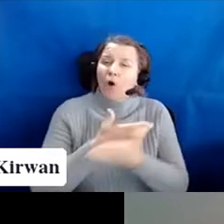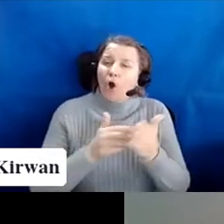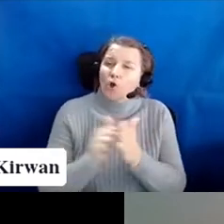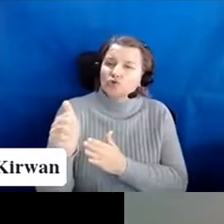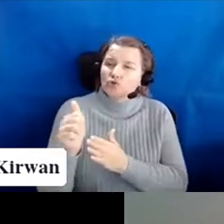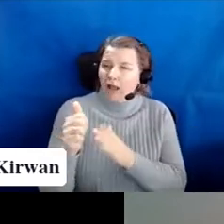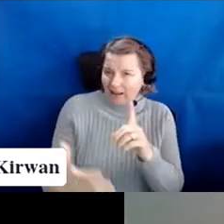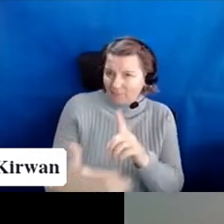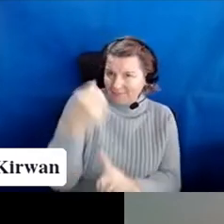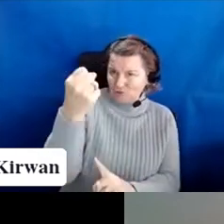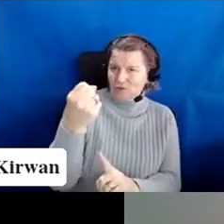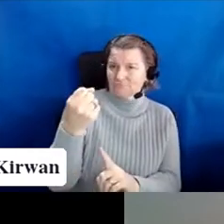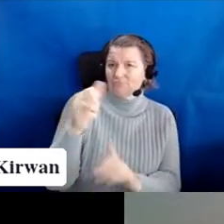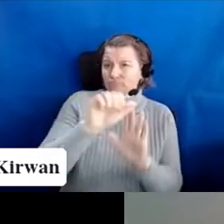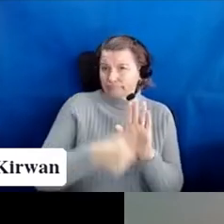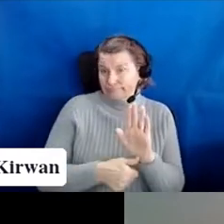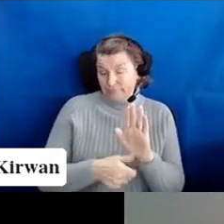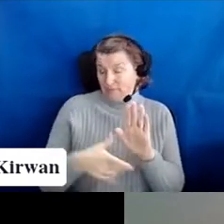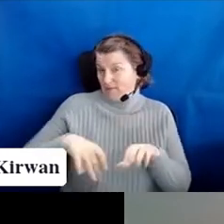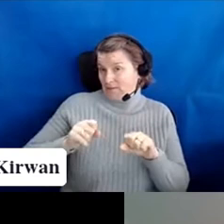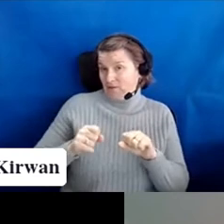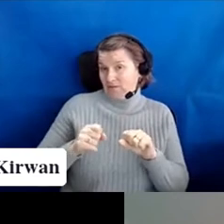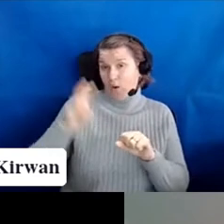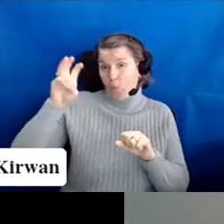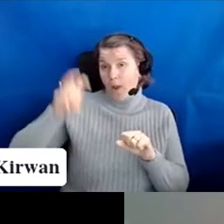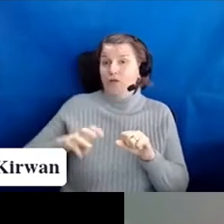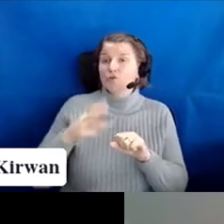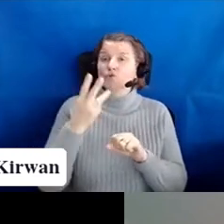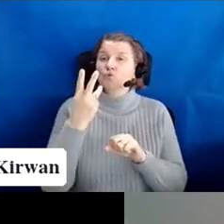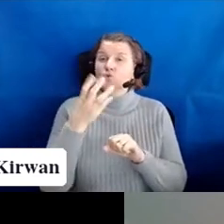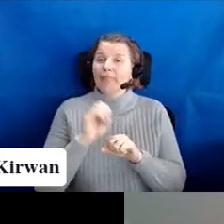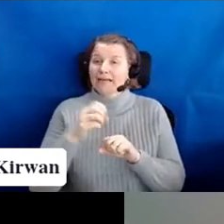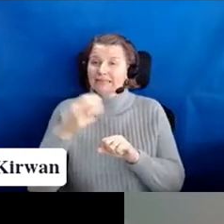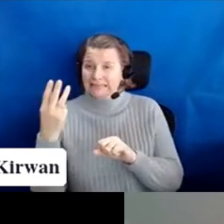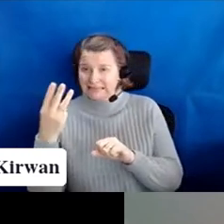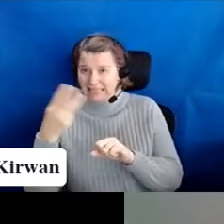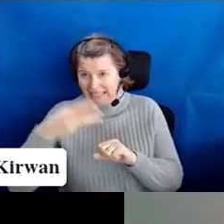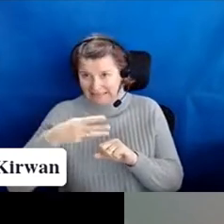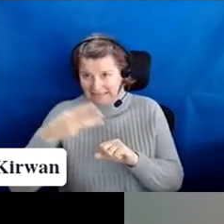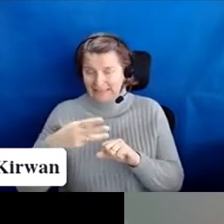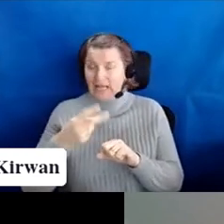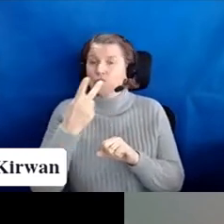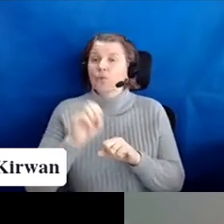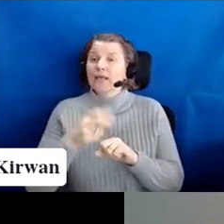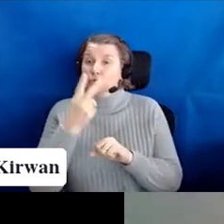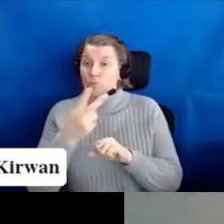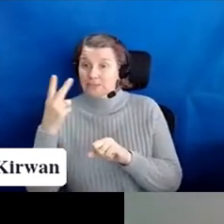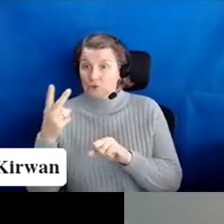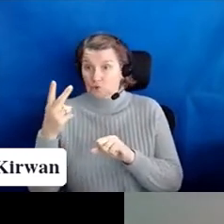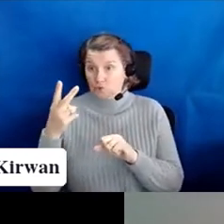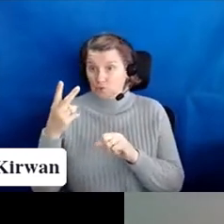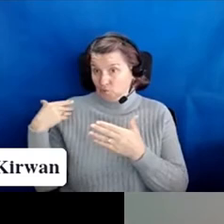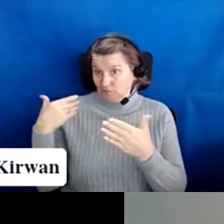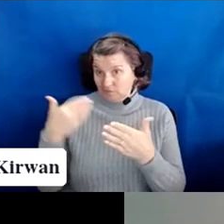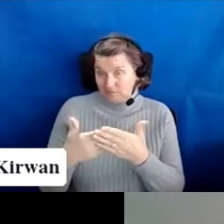Ambition Programme, which ran in Wales between 2018 and 2022. we are all talking